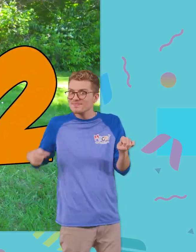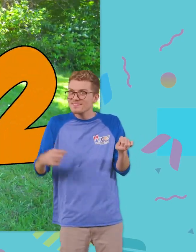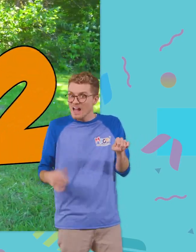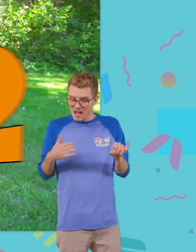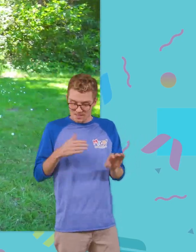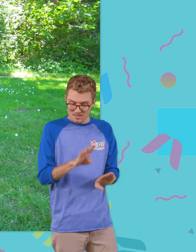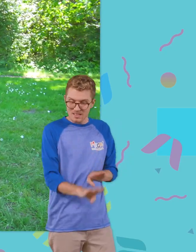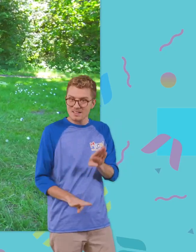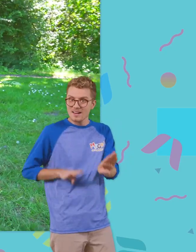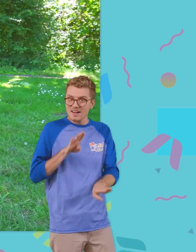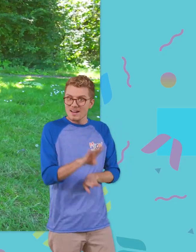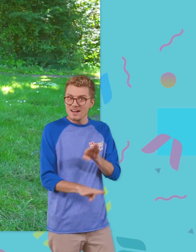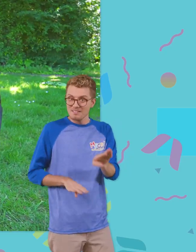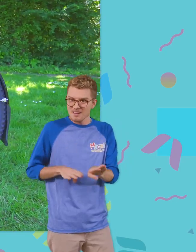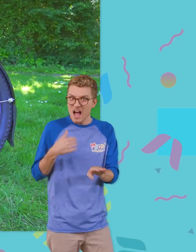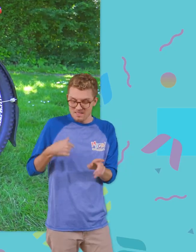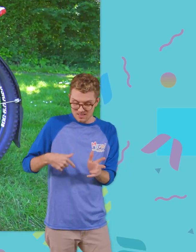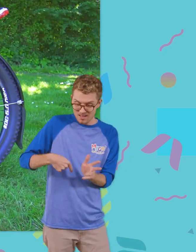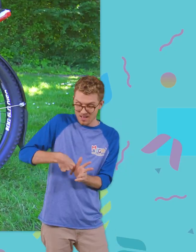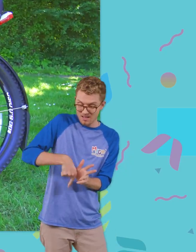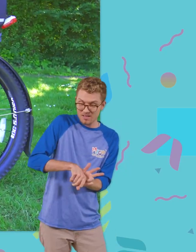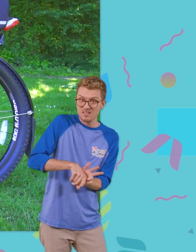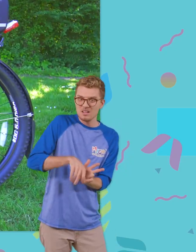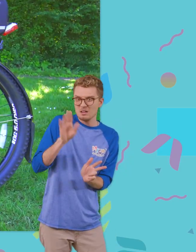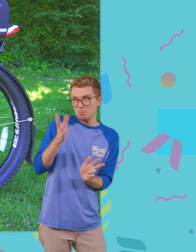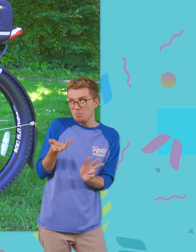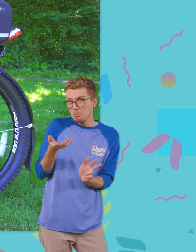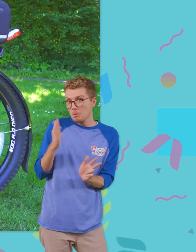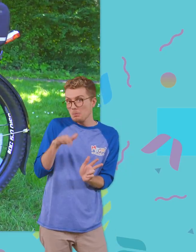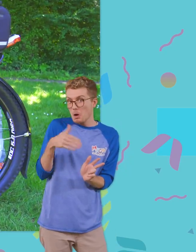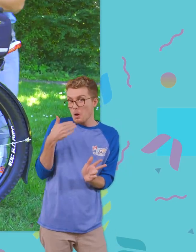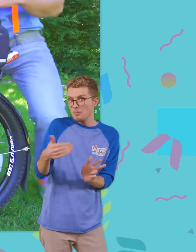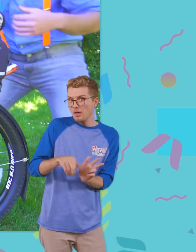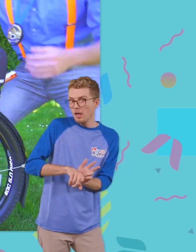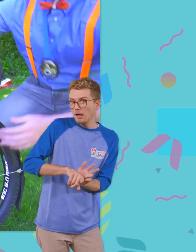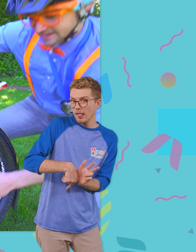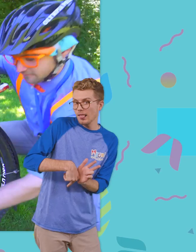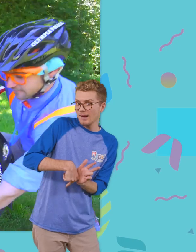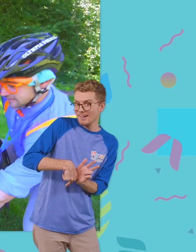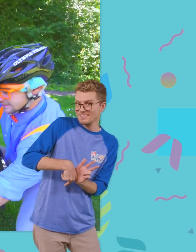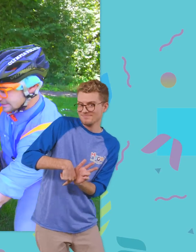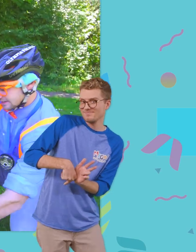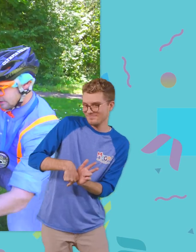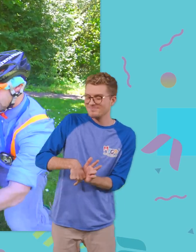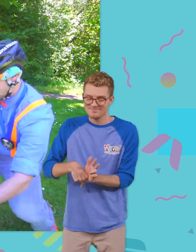giant wheel and tire. And then we have the pedals and the kickstand. Let's put that up right now.